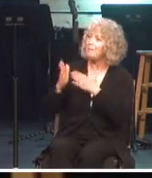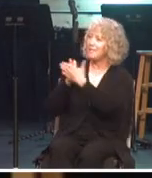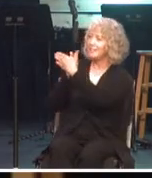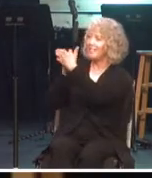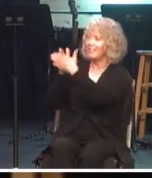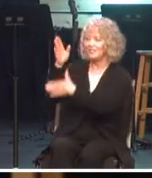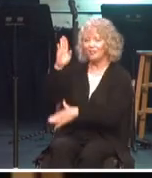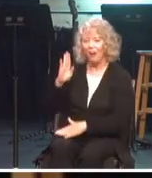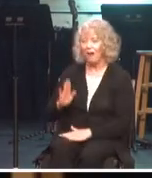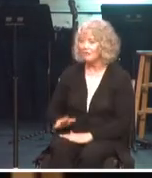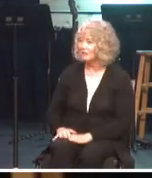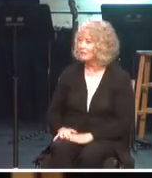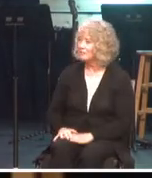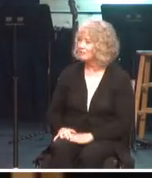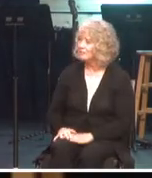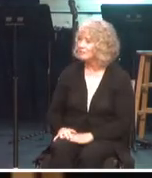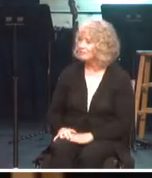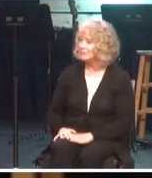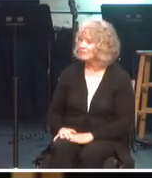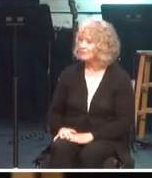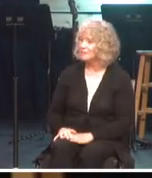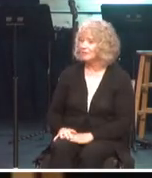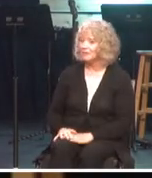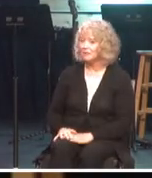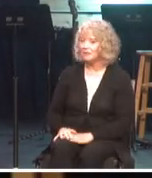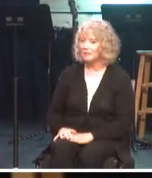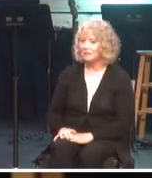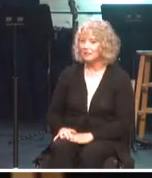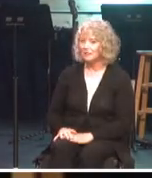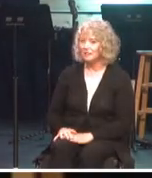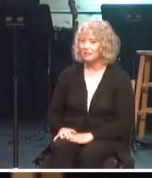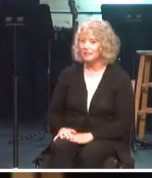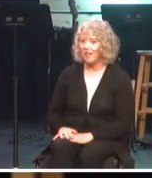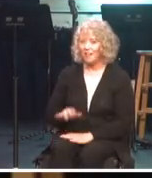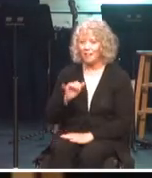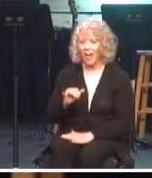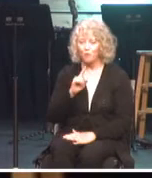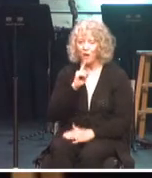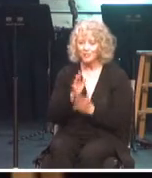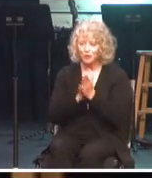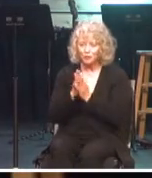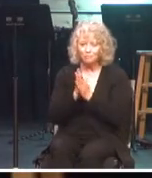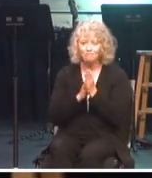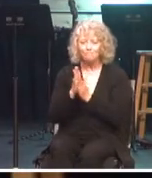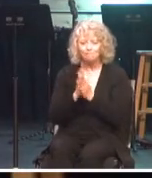God in order to energize our assurance of salvation.